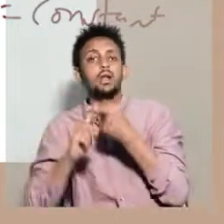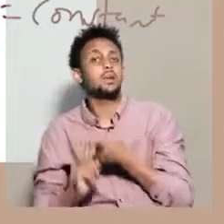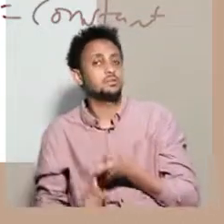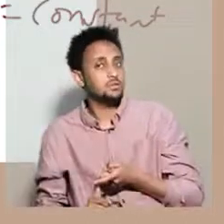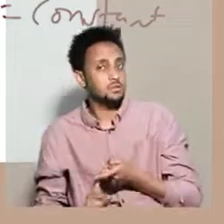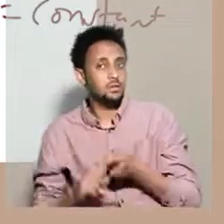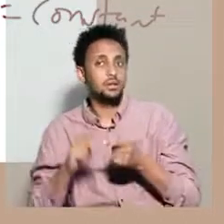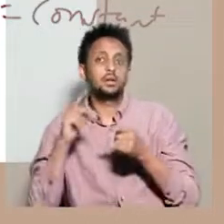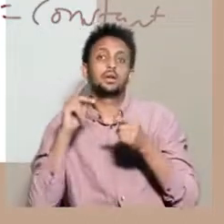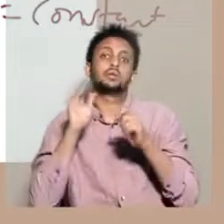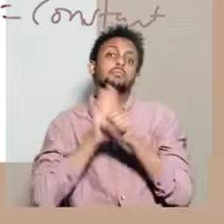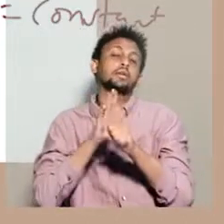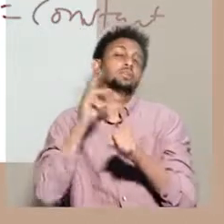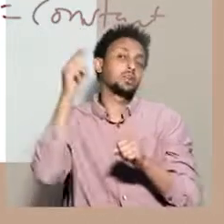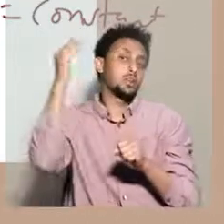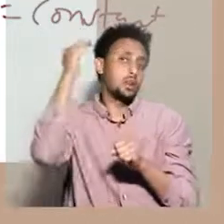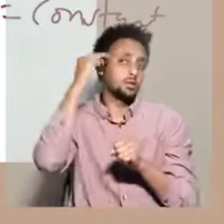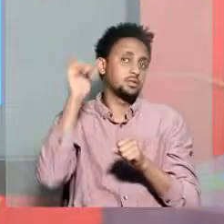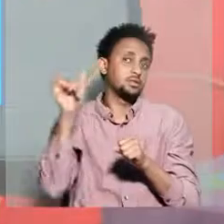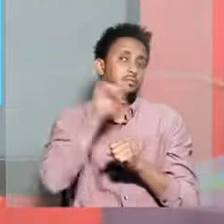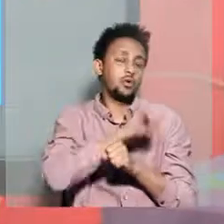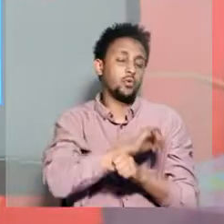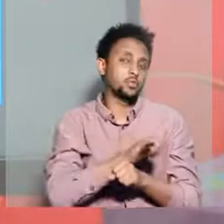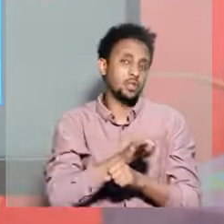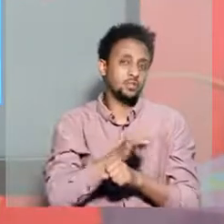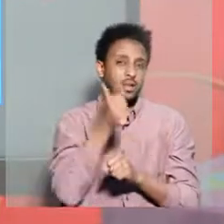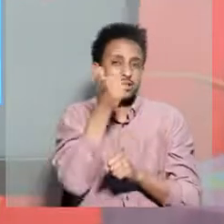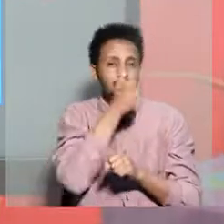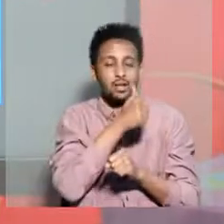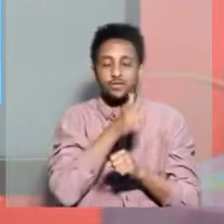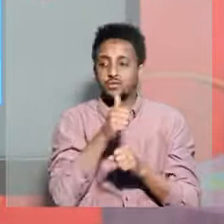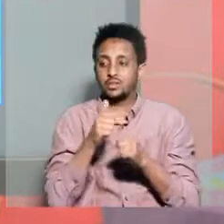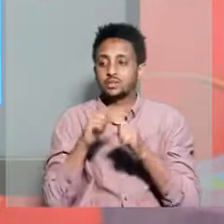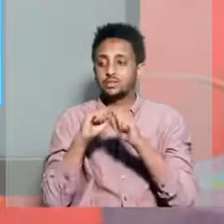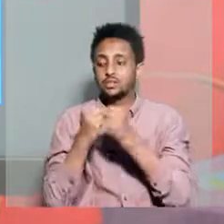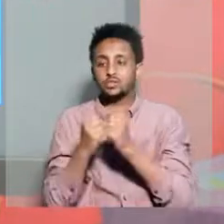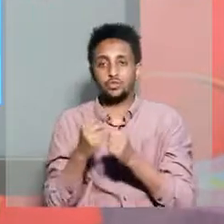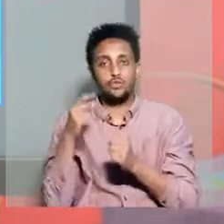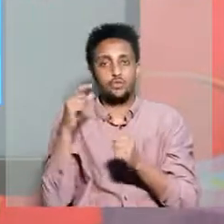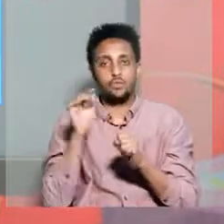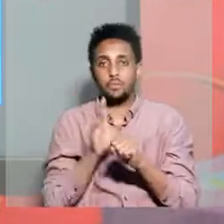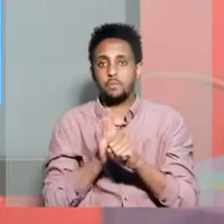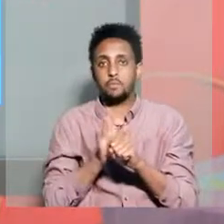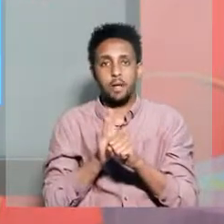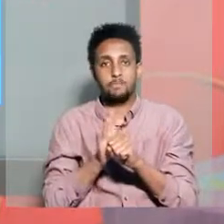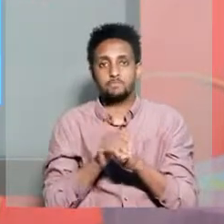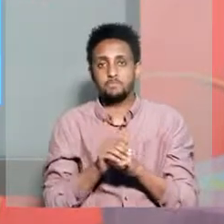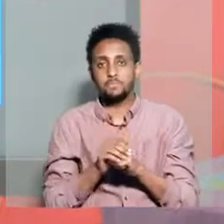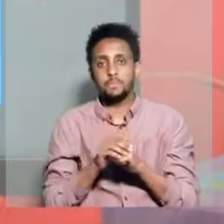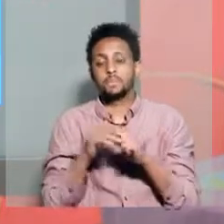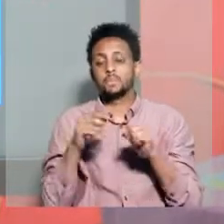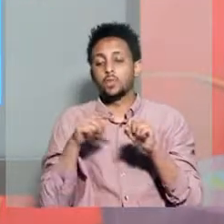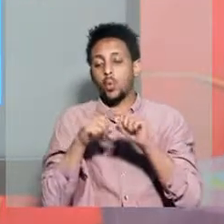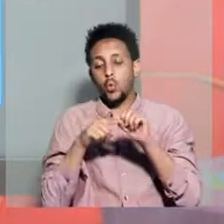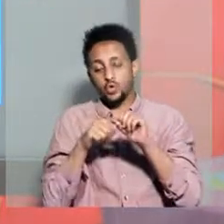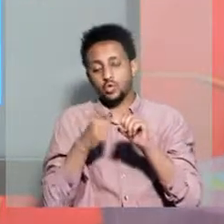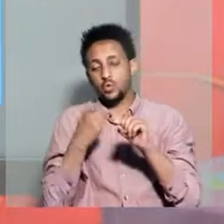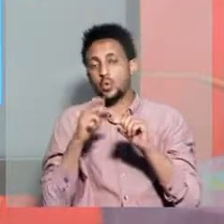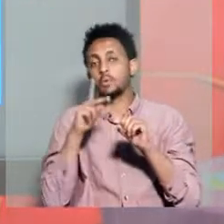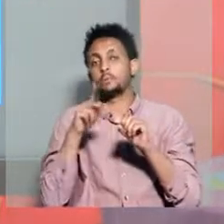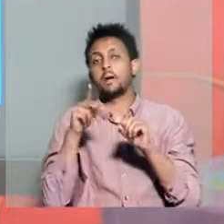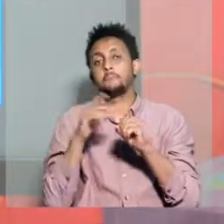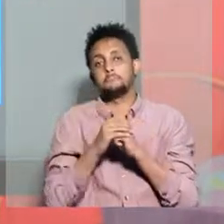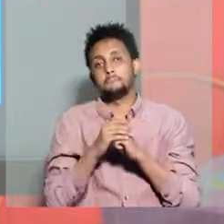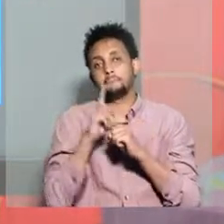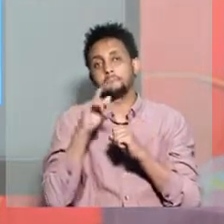the pressure head remains constant at every section of the pipe, the conduit or a pipe. This is